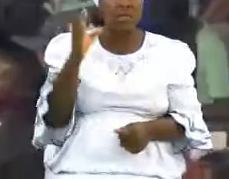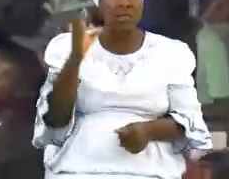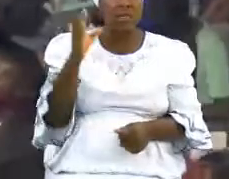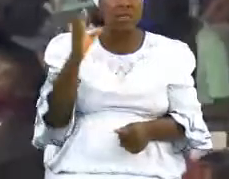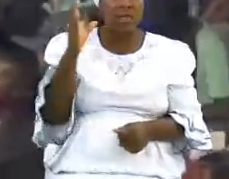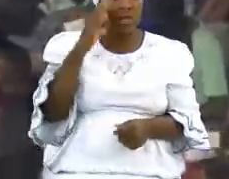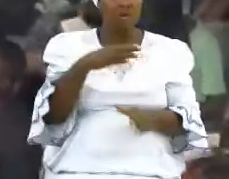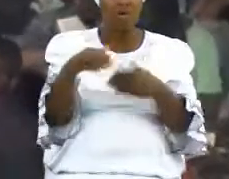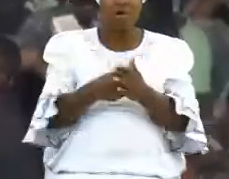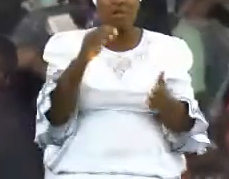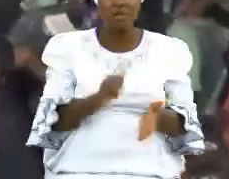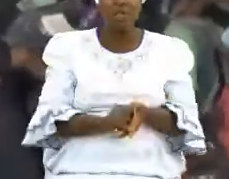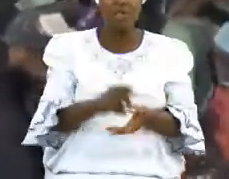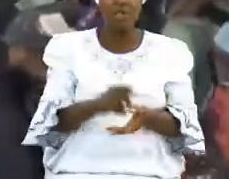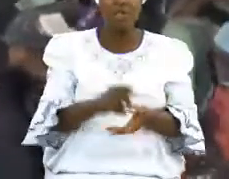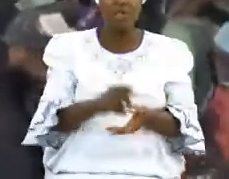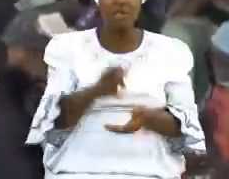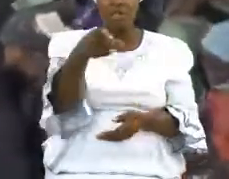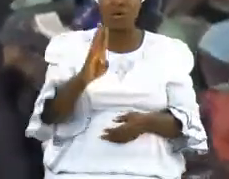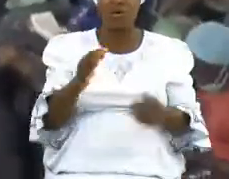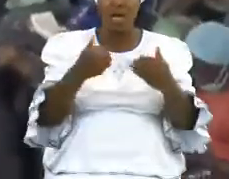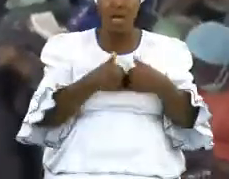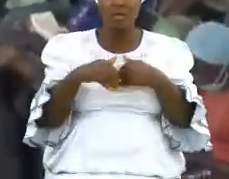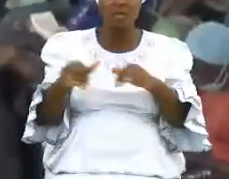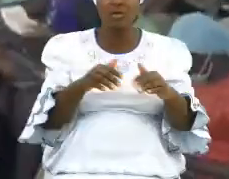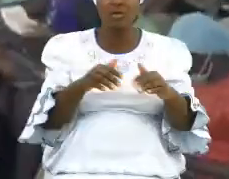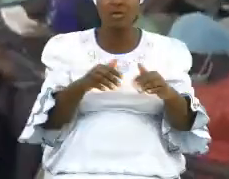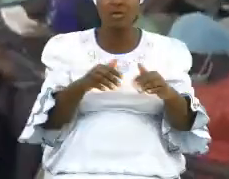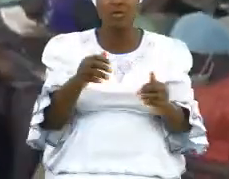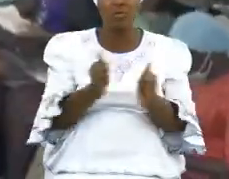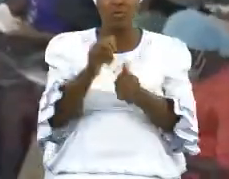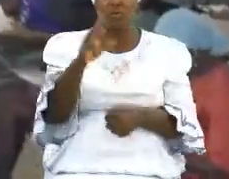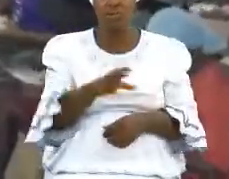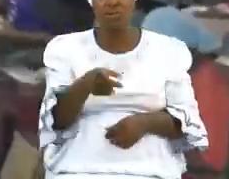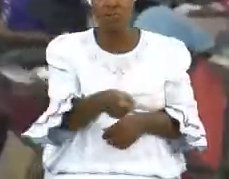that God had done with them, and